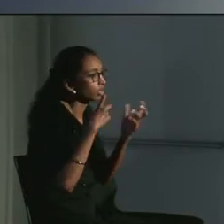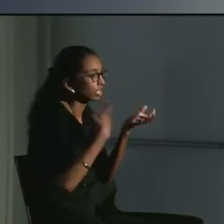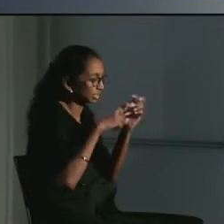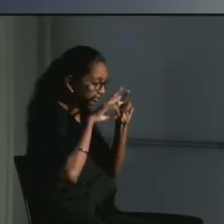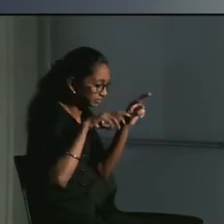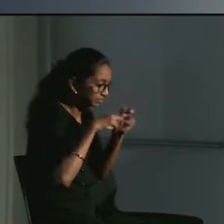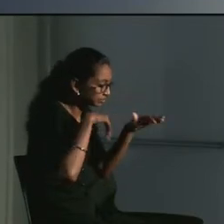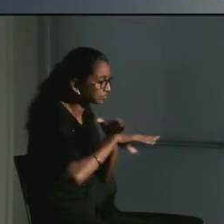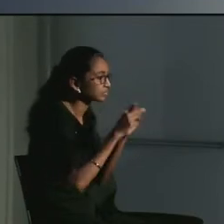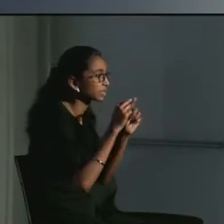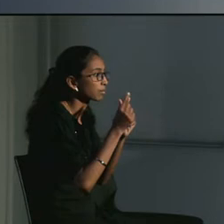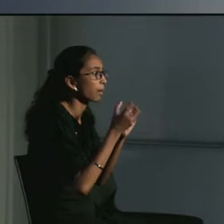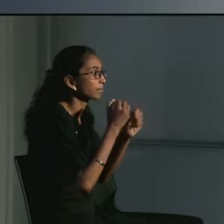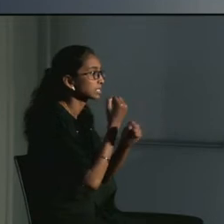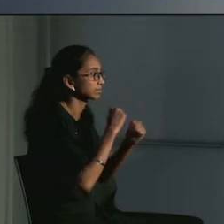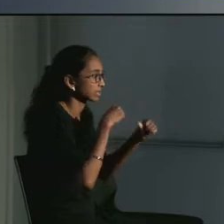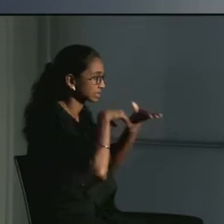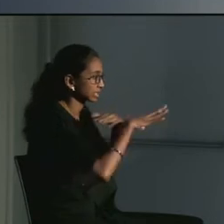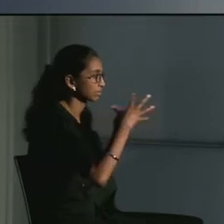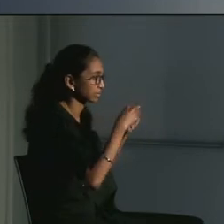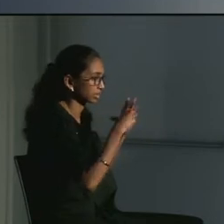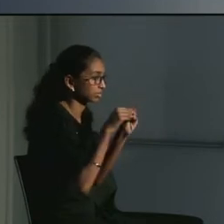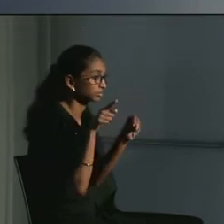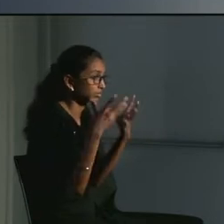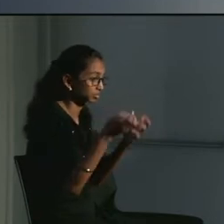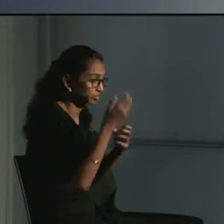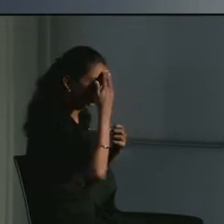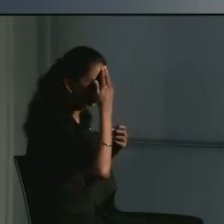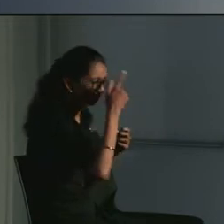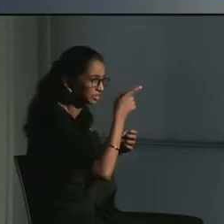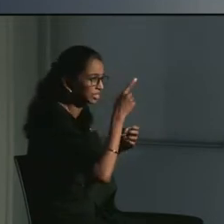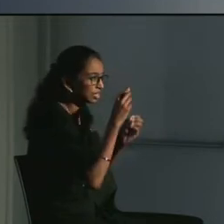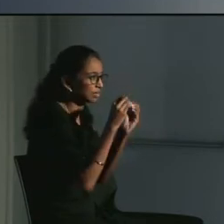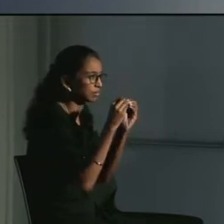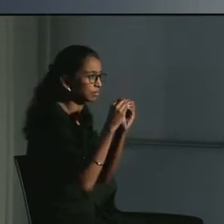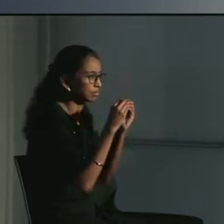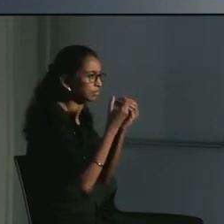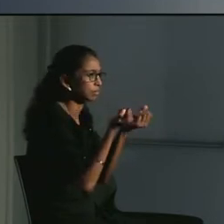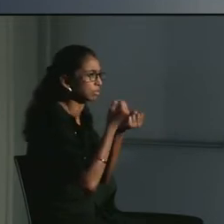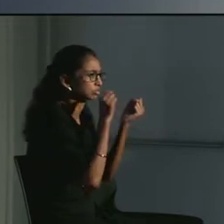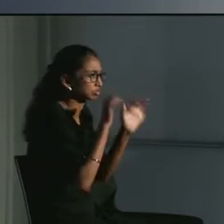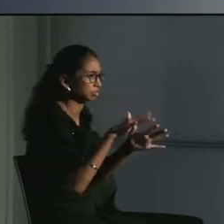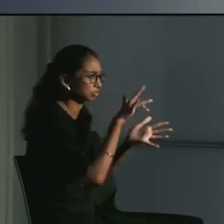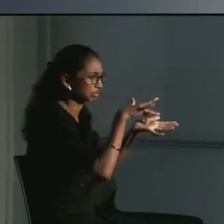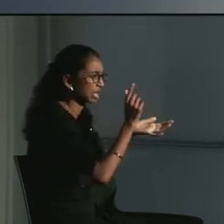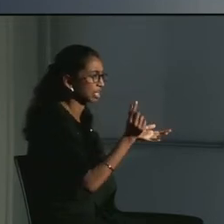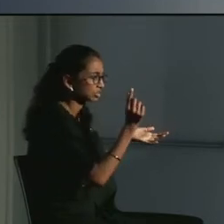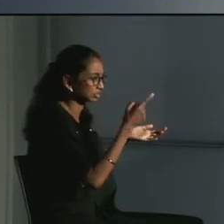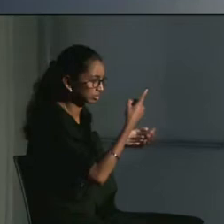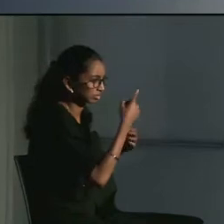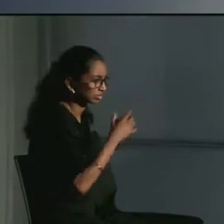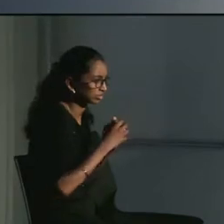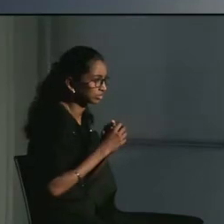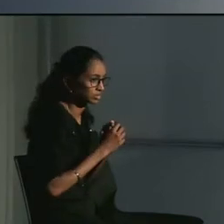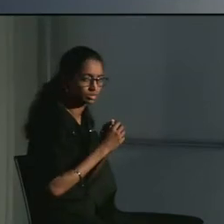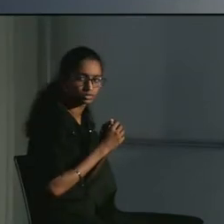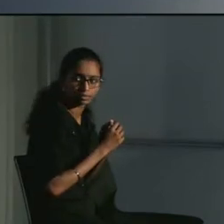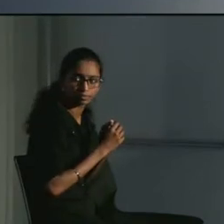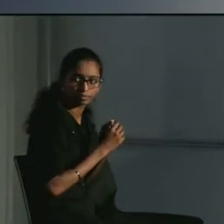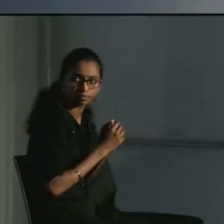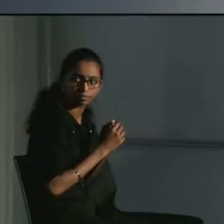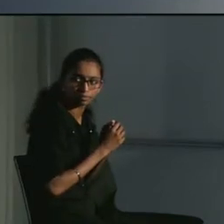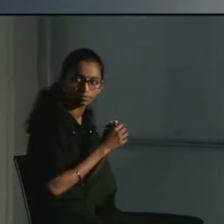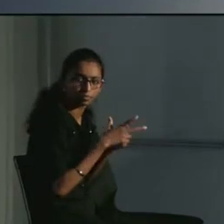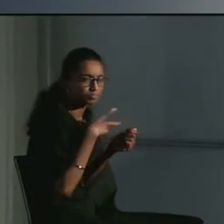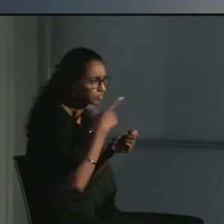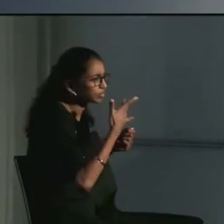in Bangalore. And they wrote about this place called Begum Mahal, which is a bus stop near the Alsur, actually. And I thought that was a